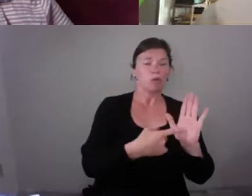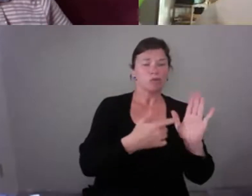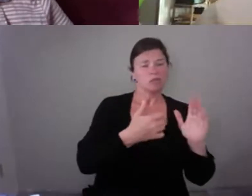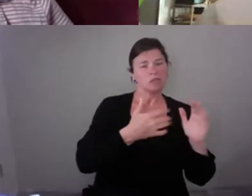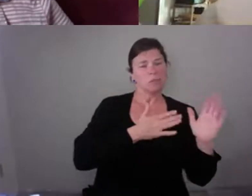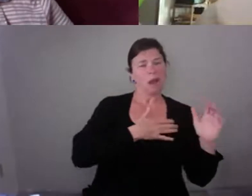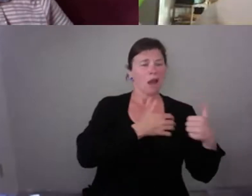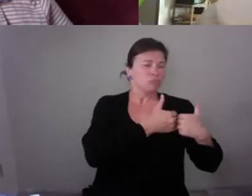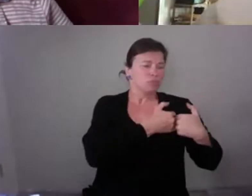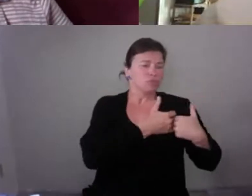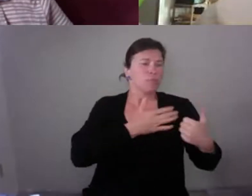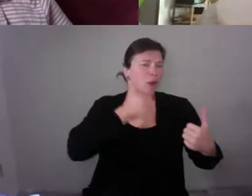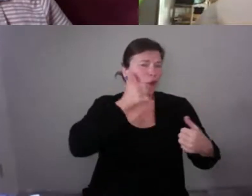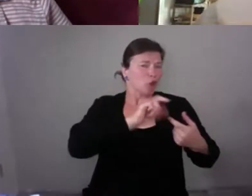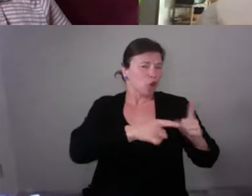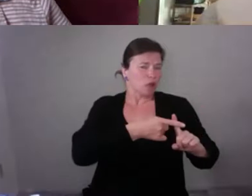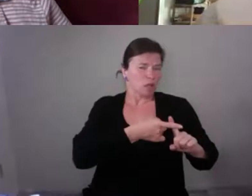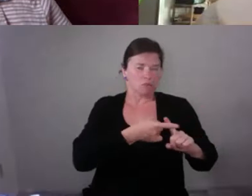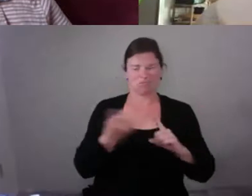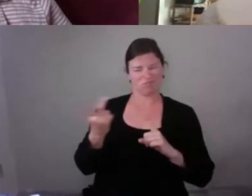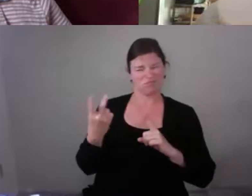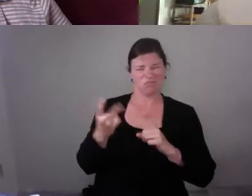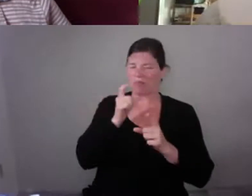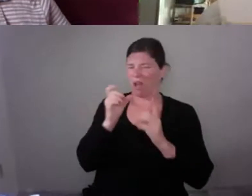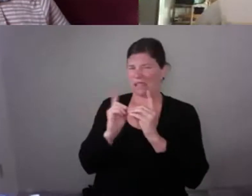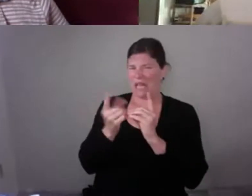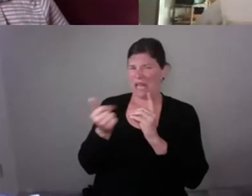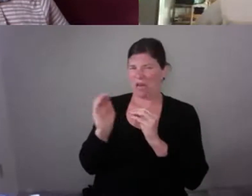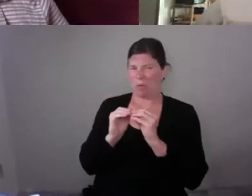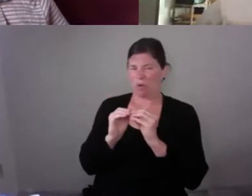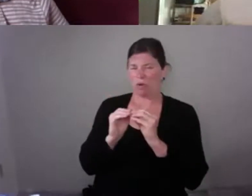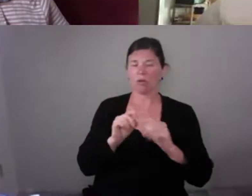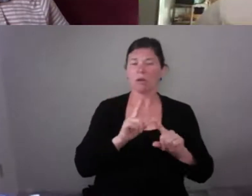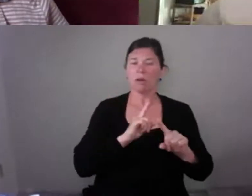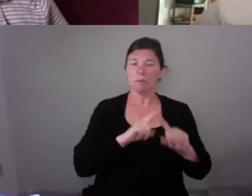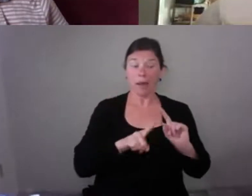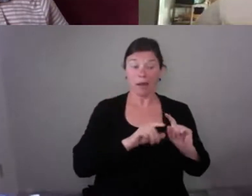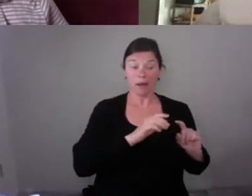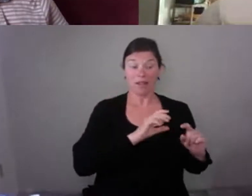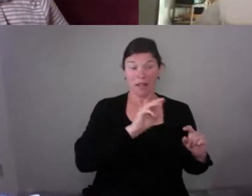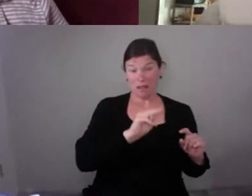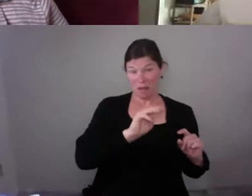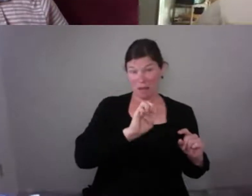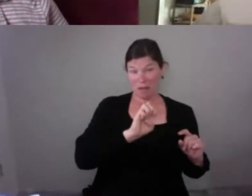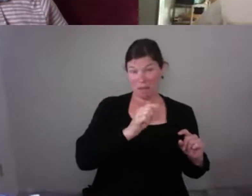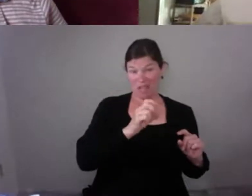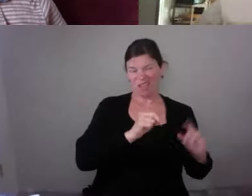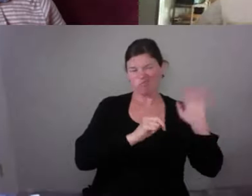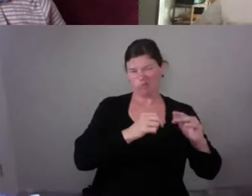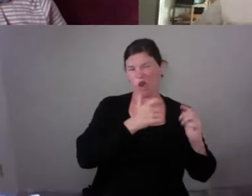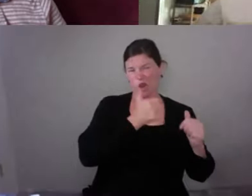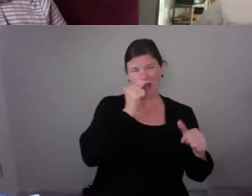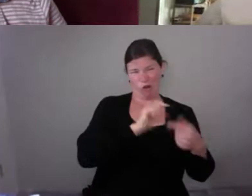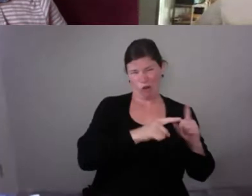are not dating anymore. But her parents were like her guardian, and it was just getting kind of